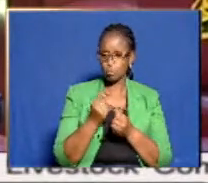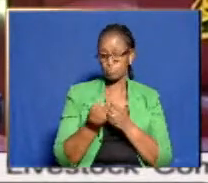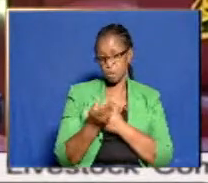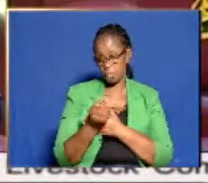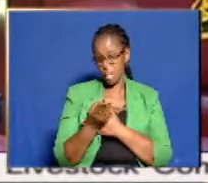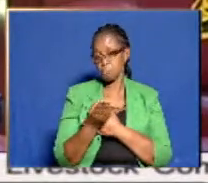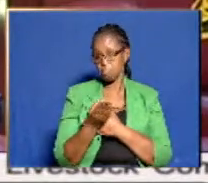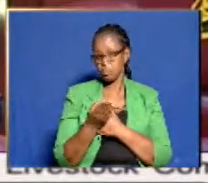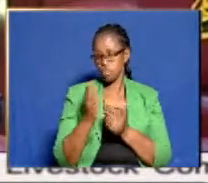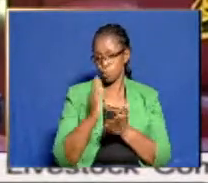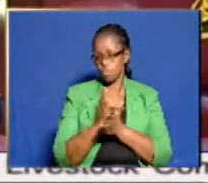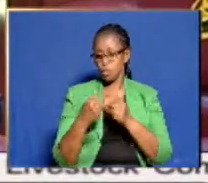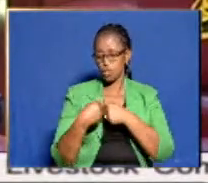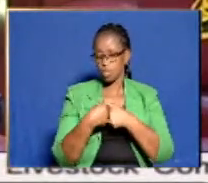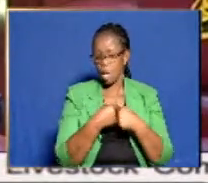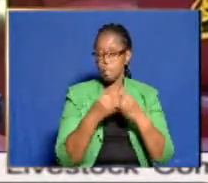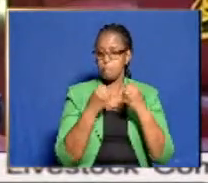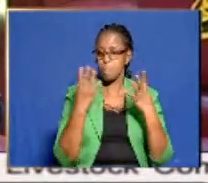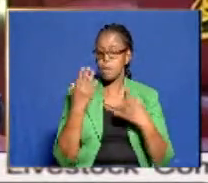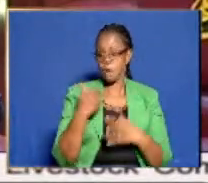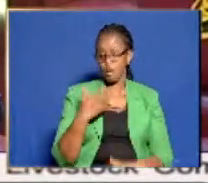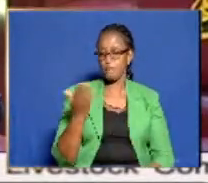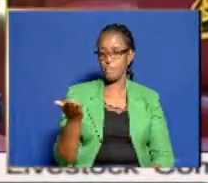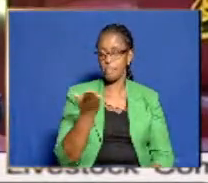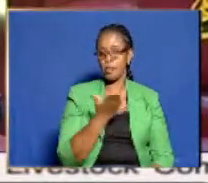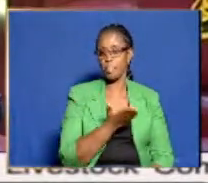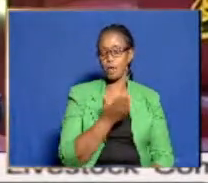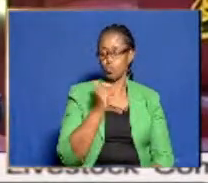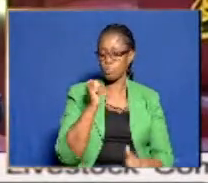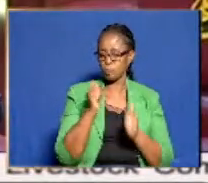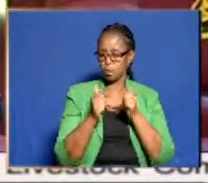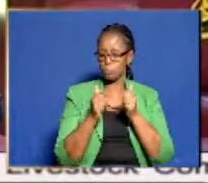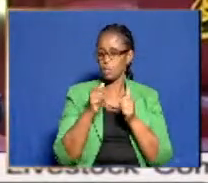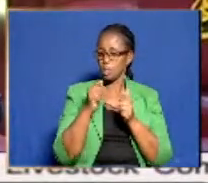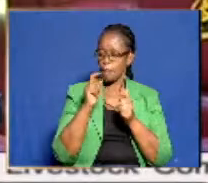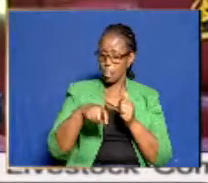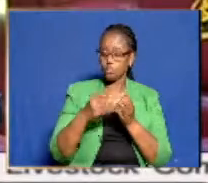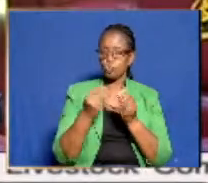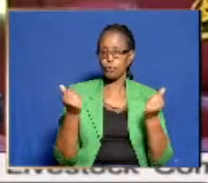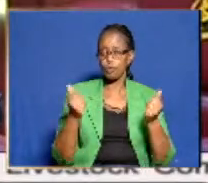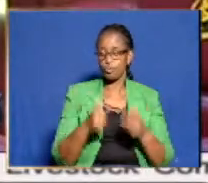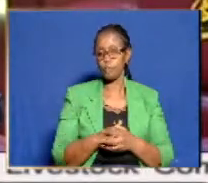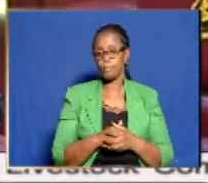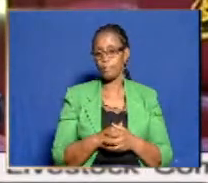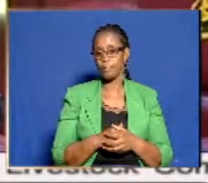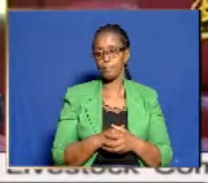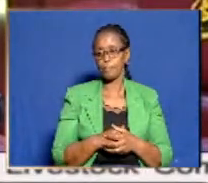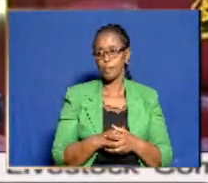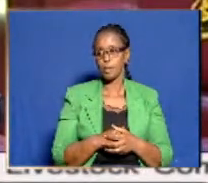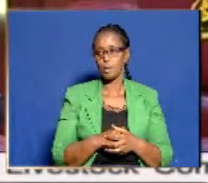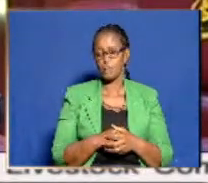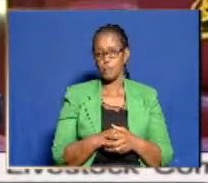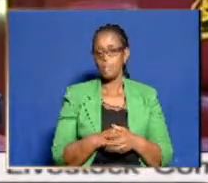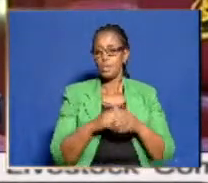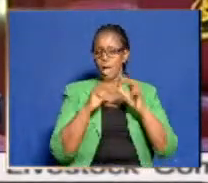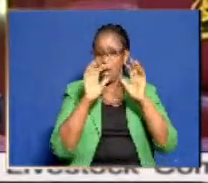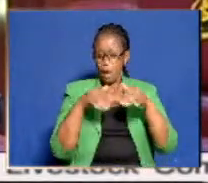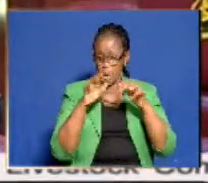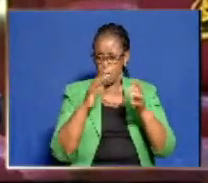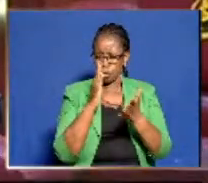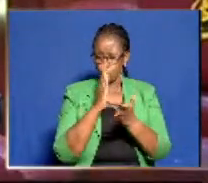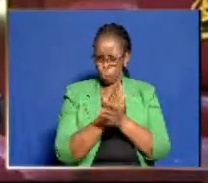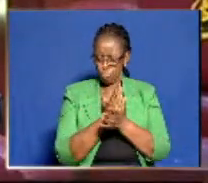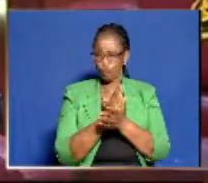challenges, and we think that there's a lot of challenges that needs to be addressed. Agriculture, as everybody knows, is the backbone of this